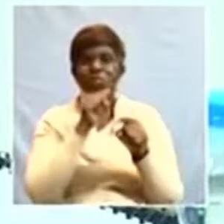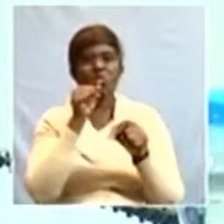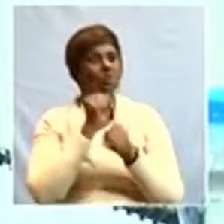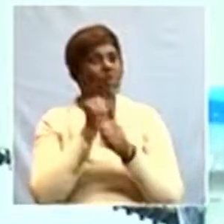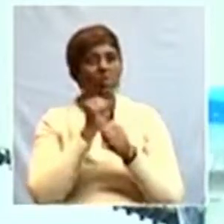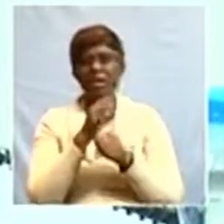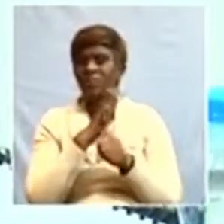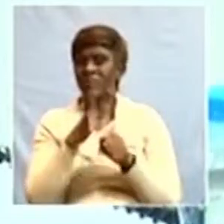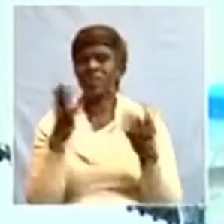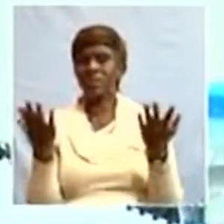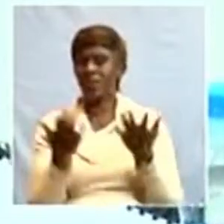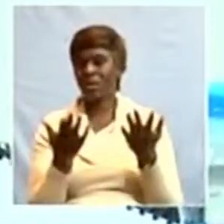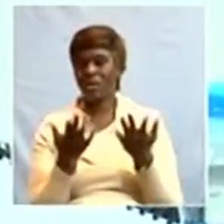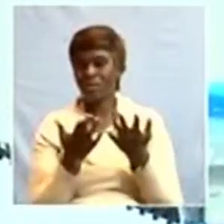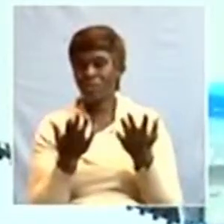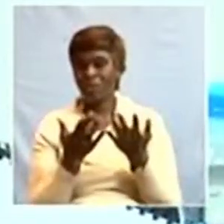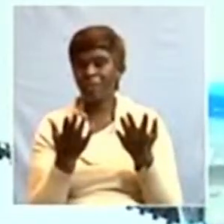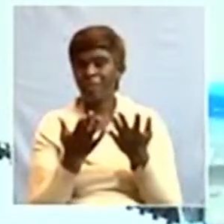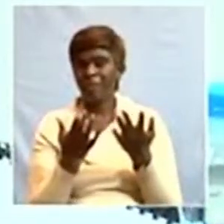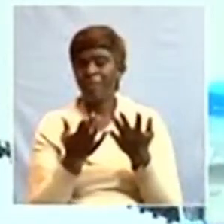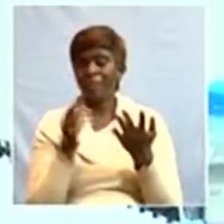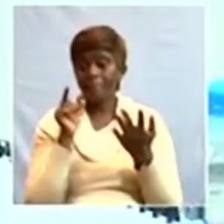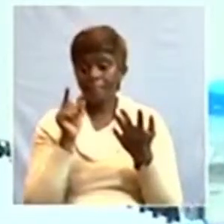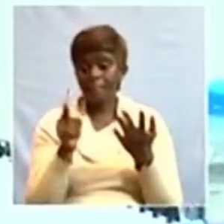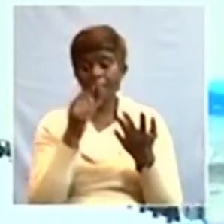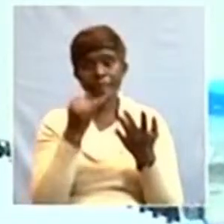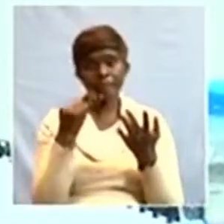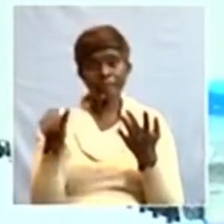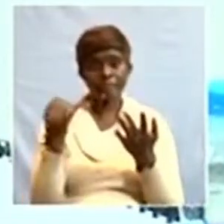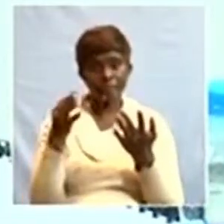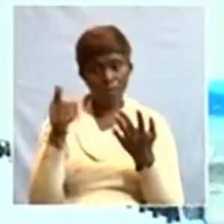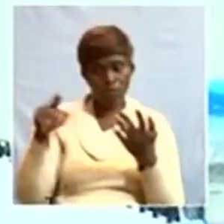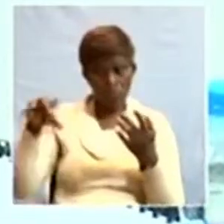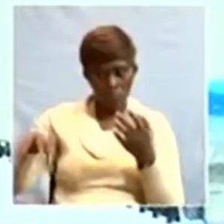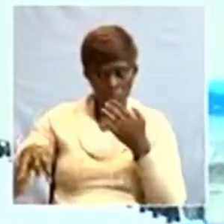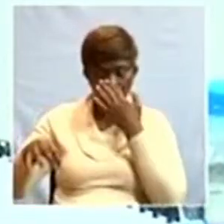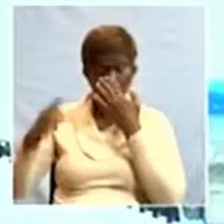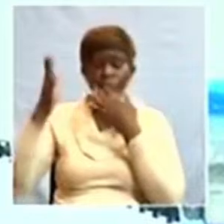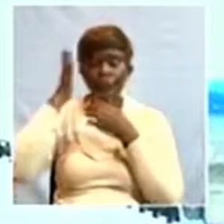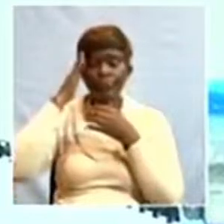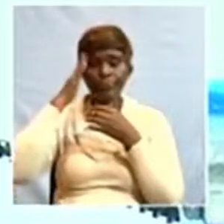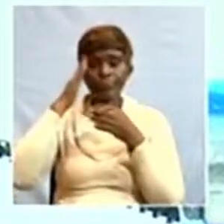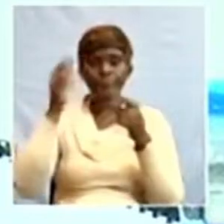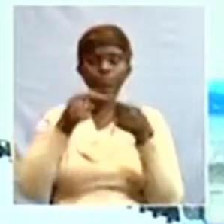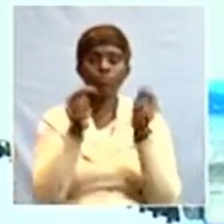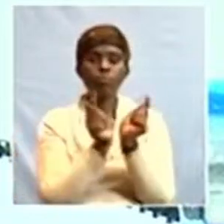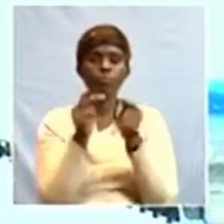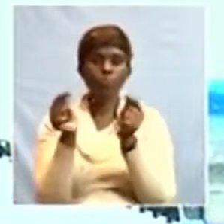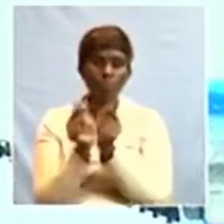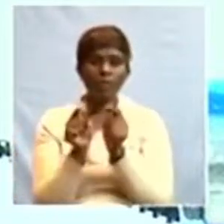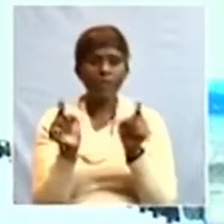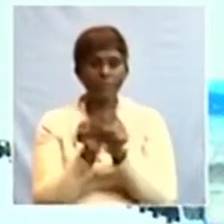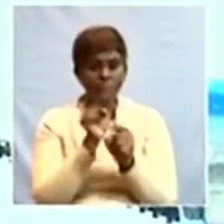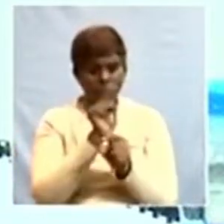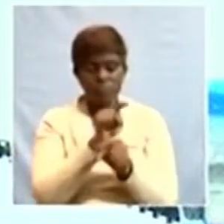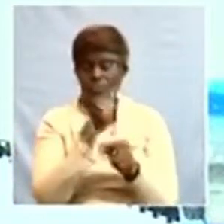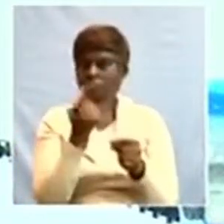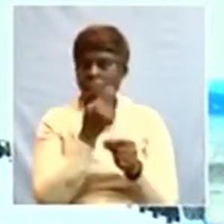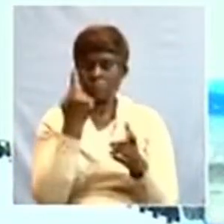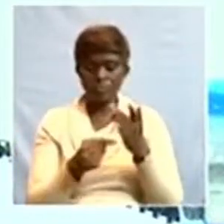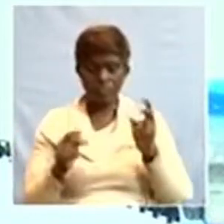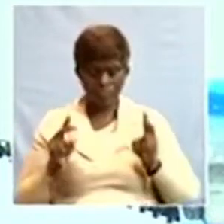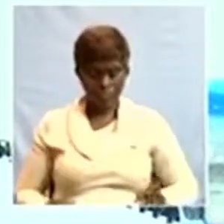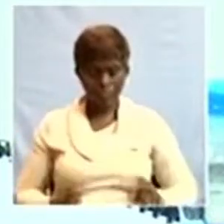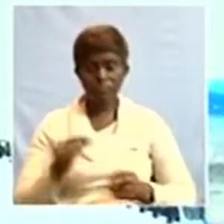then. On the issue of child-headed category, this was a